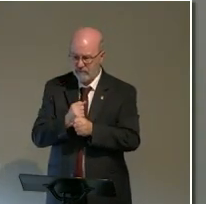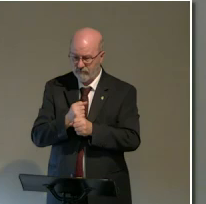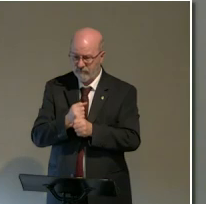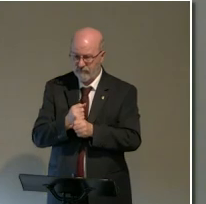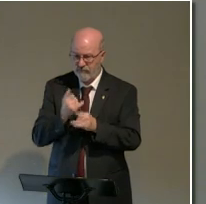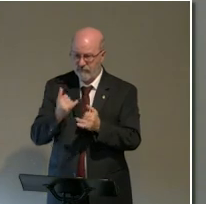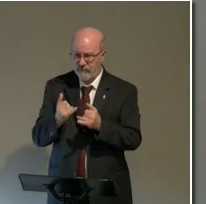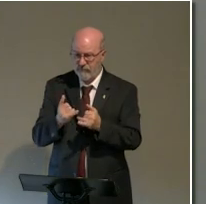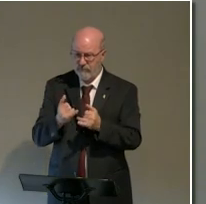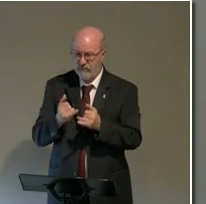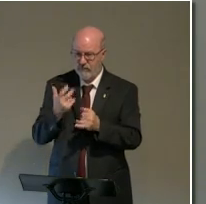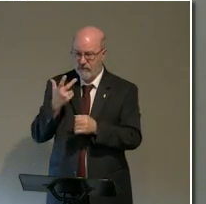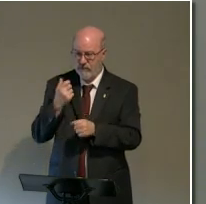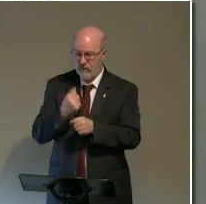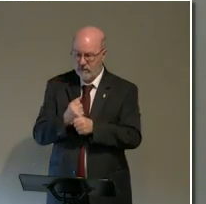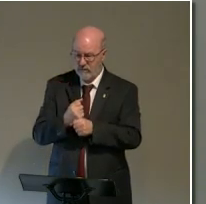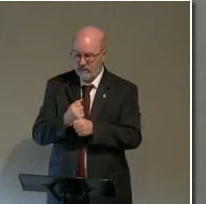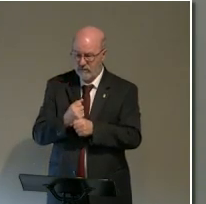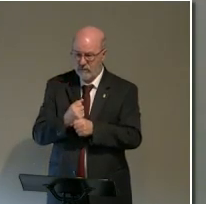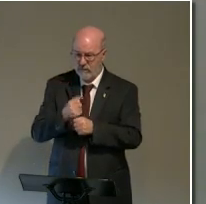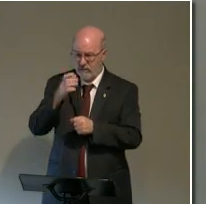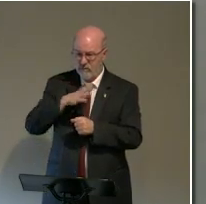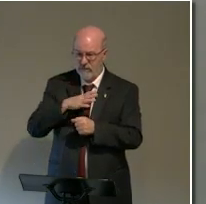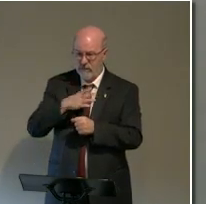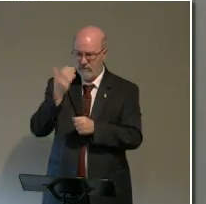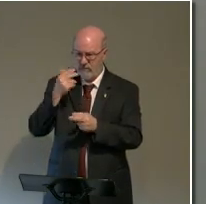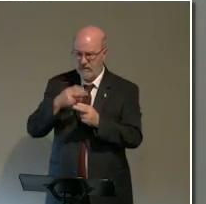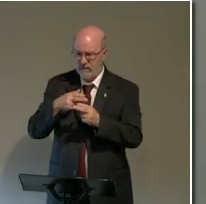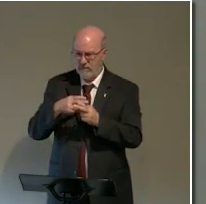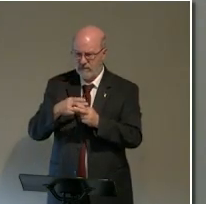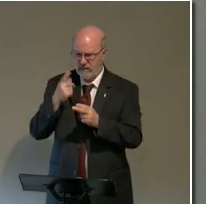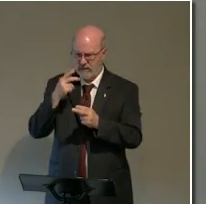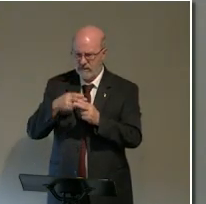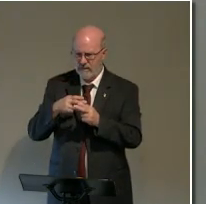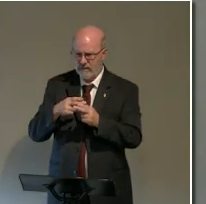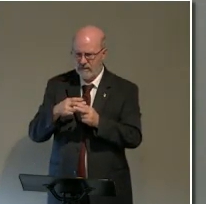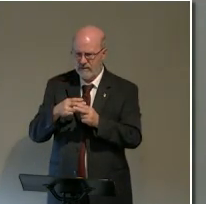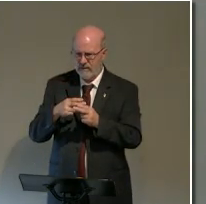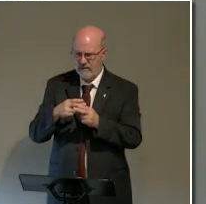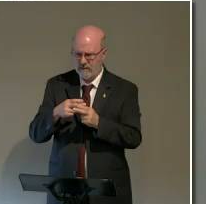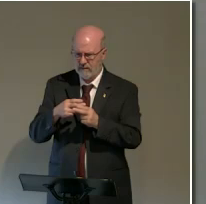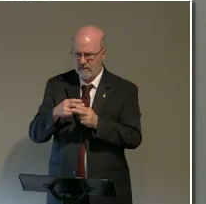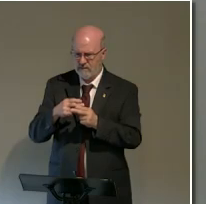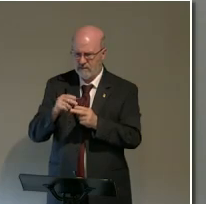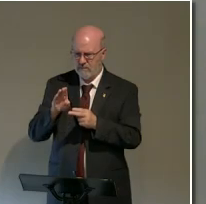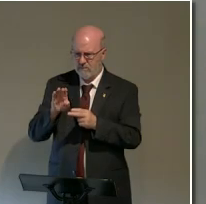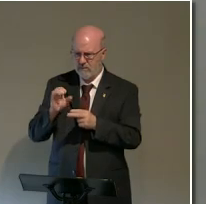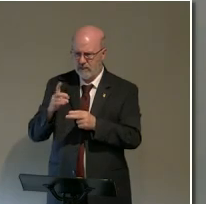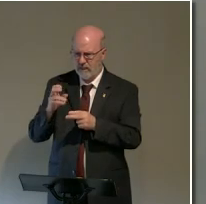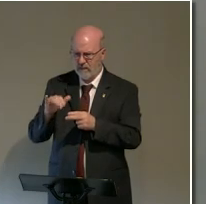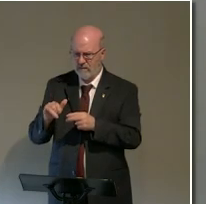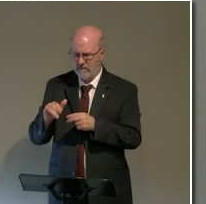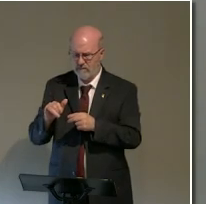Now, in 3 years, this man, I forgot his name, I think his last name is Bukele.